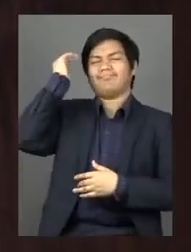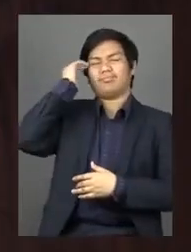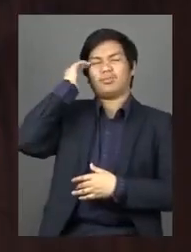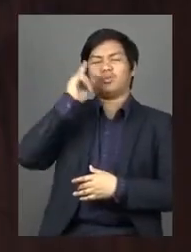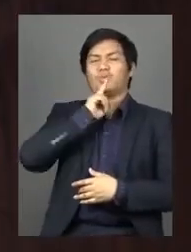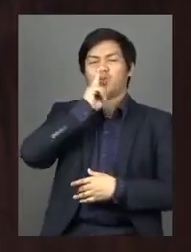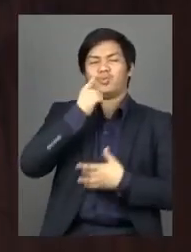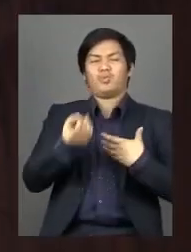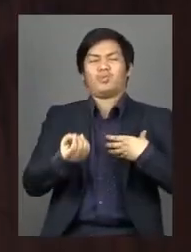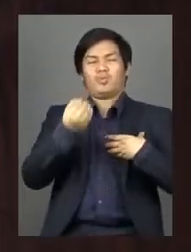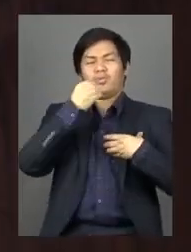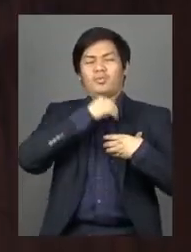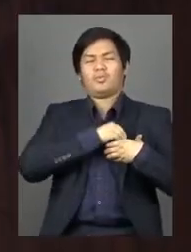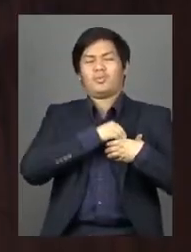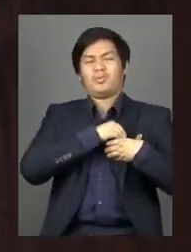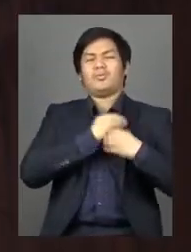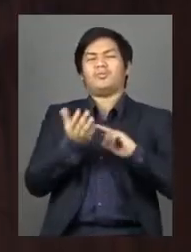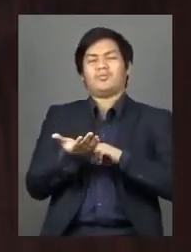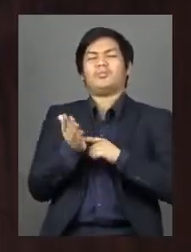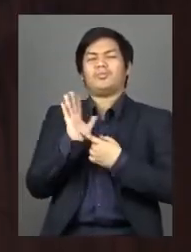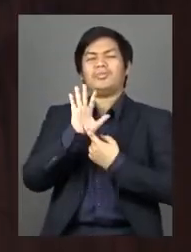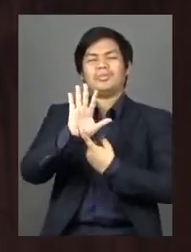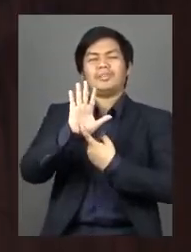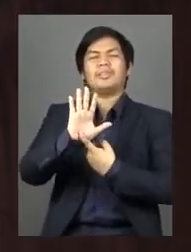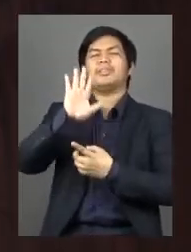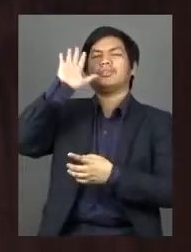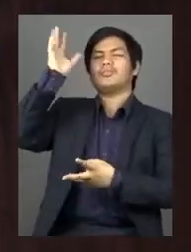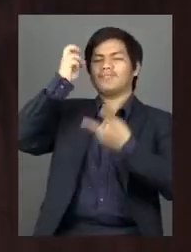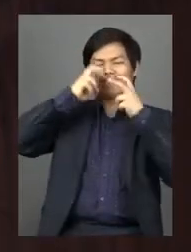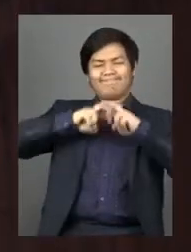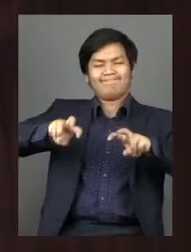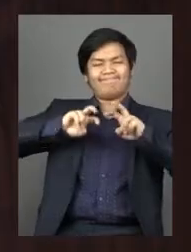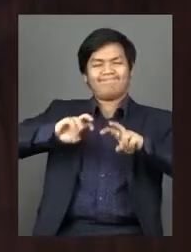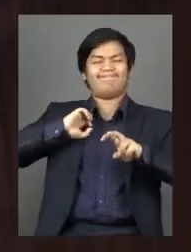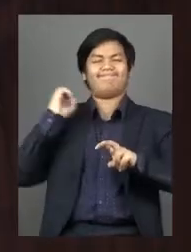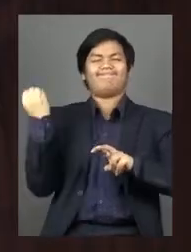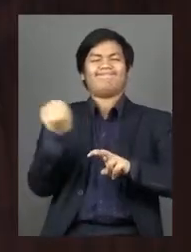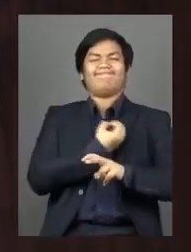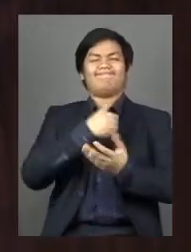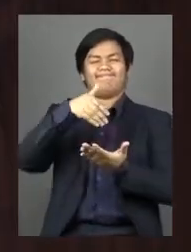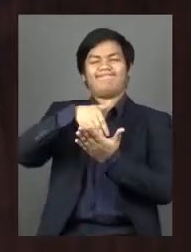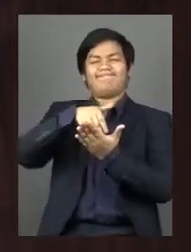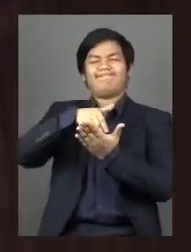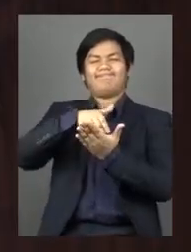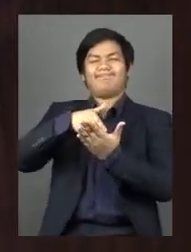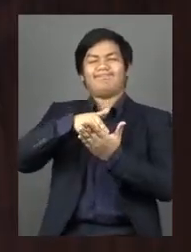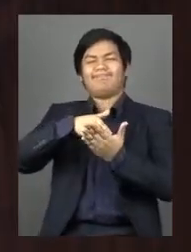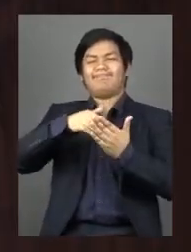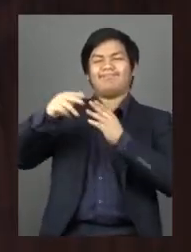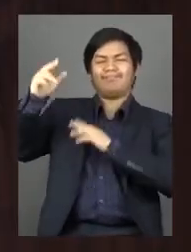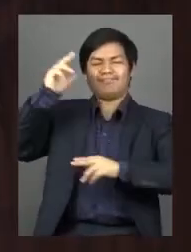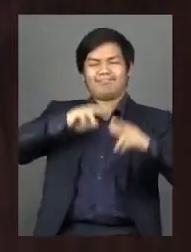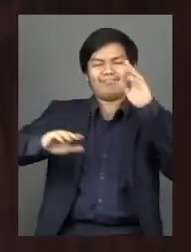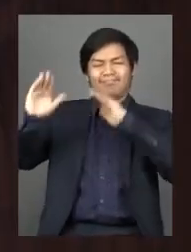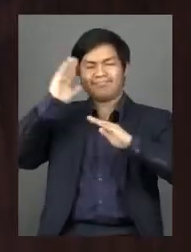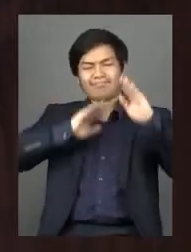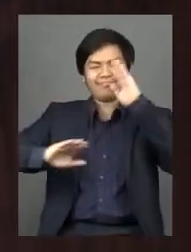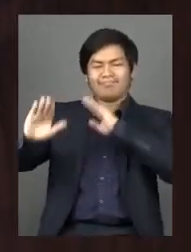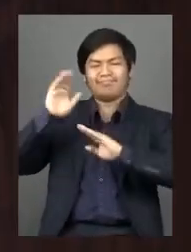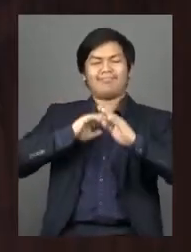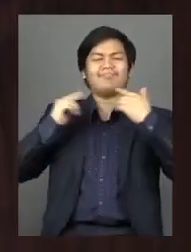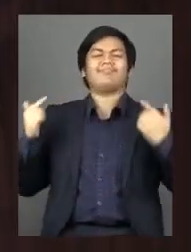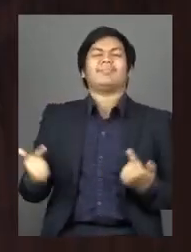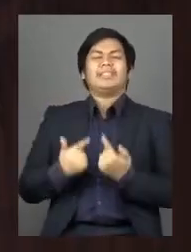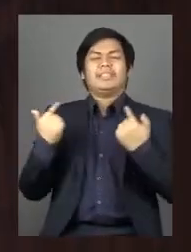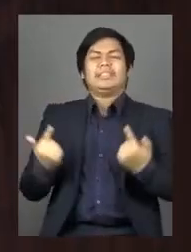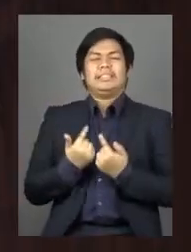are inside and out. You perceive our weaknesses, our anxious thoughts, the sins that